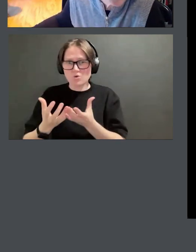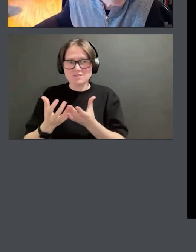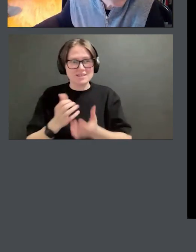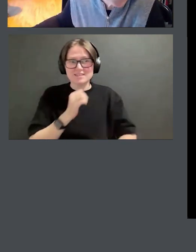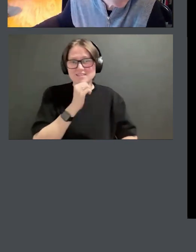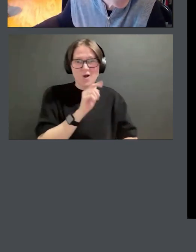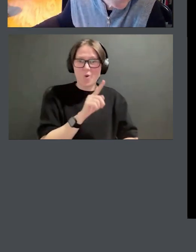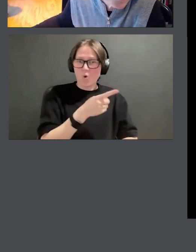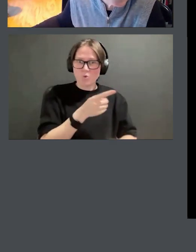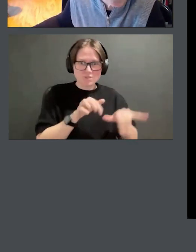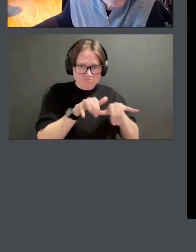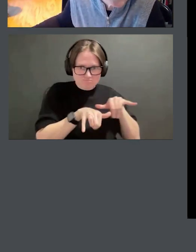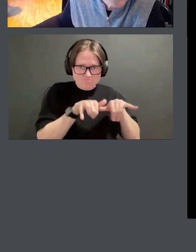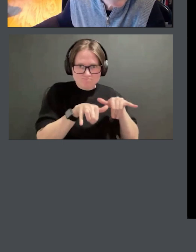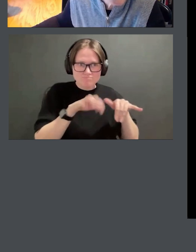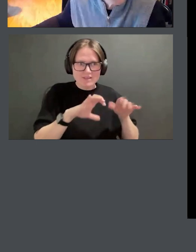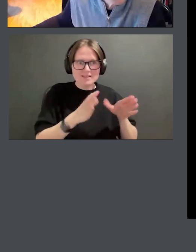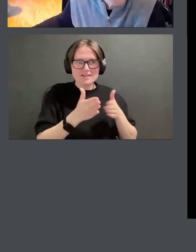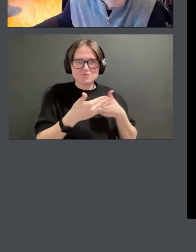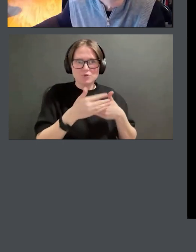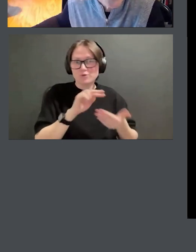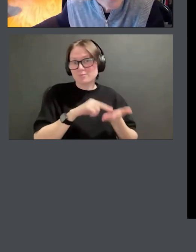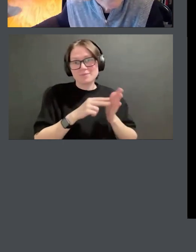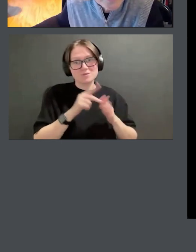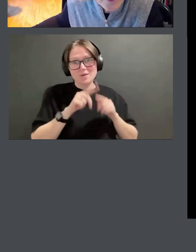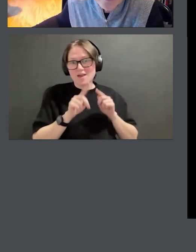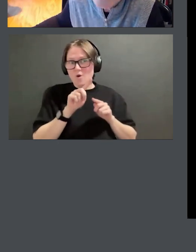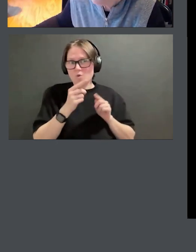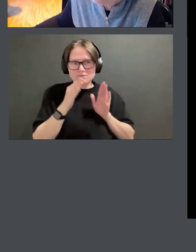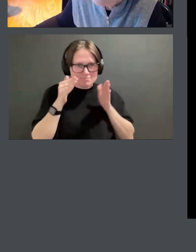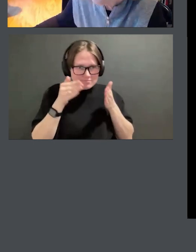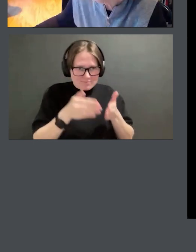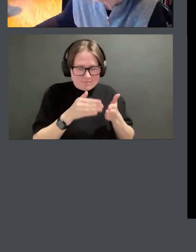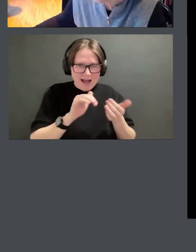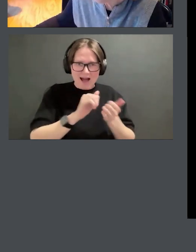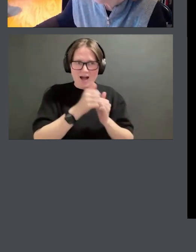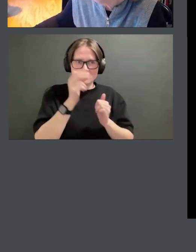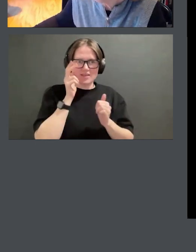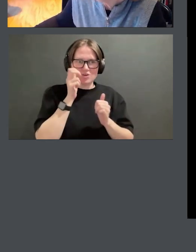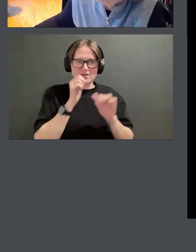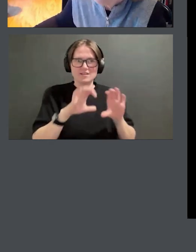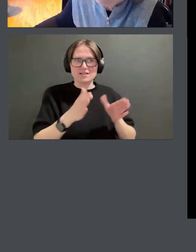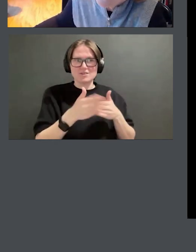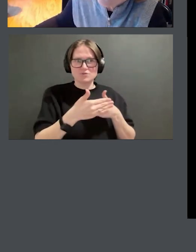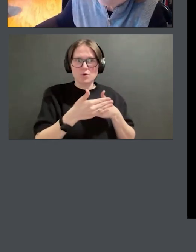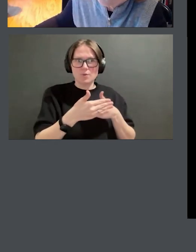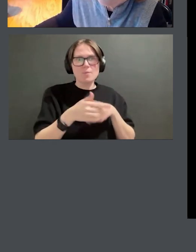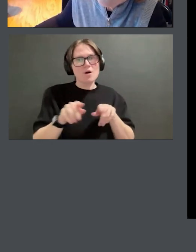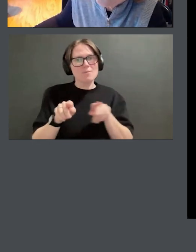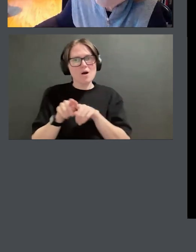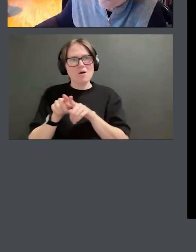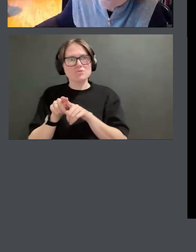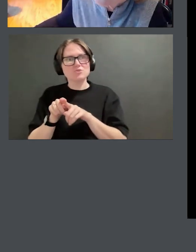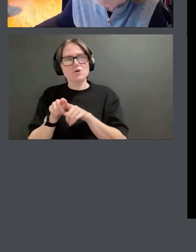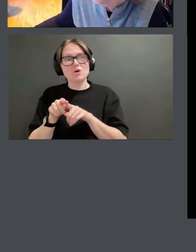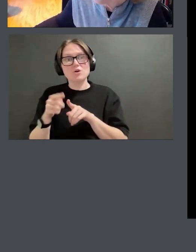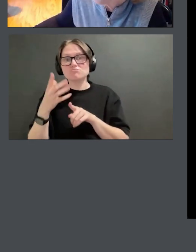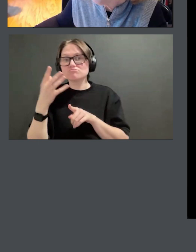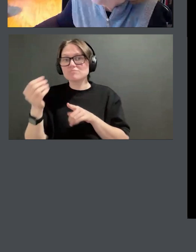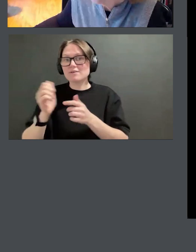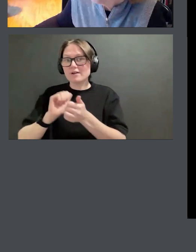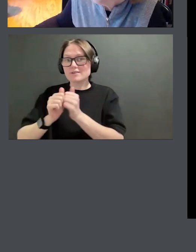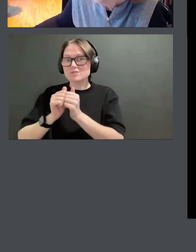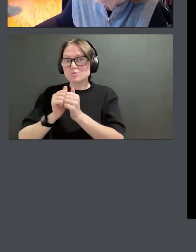So we shouldn't just be worrying about how a child is hearing in the classroom setting, but maybe out on a sports